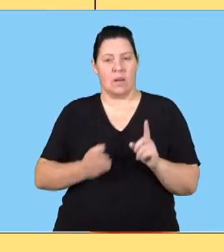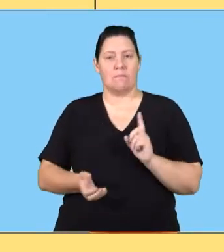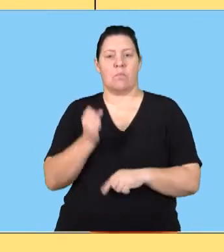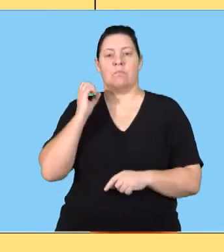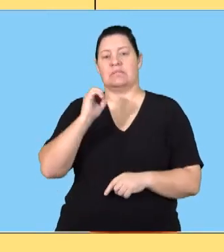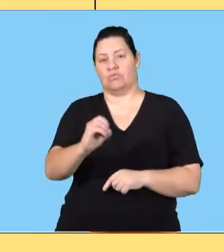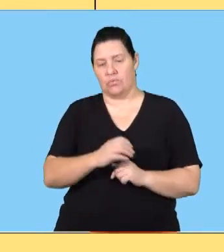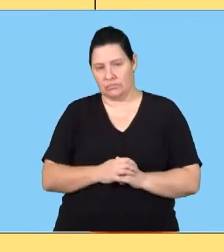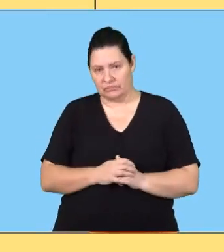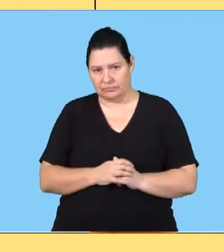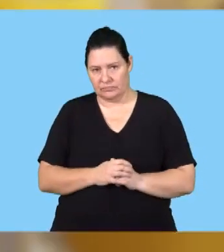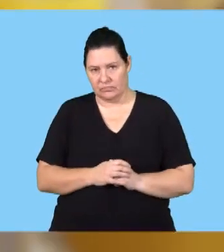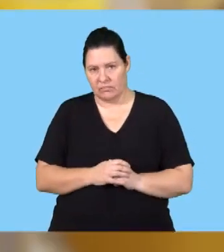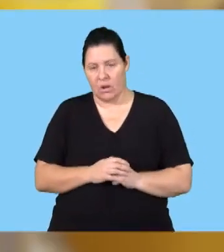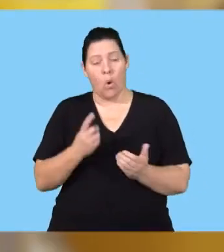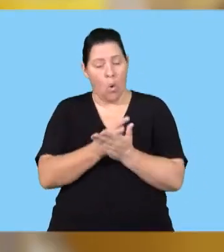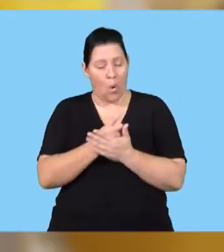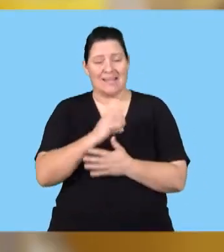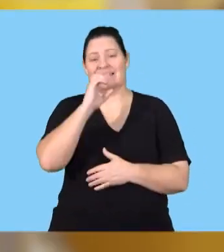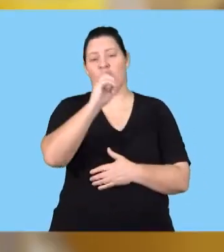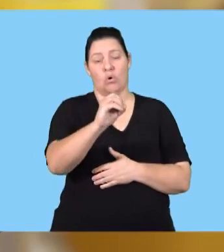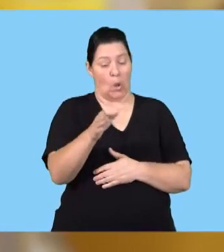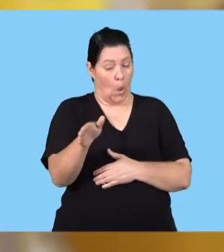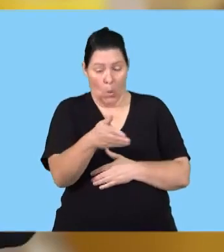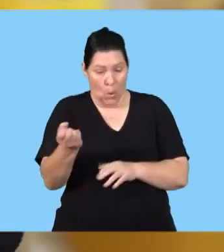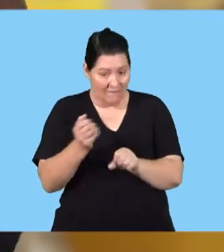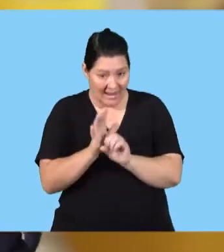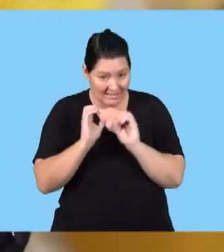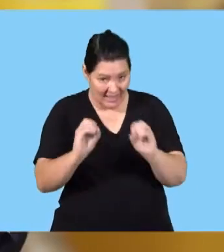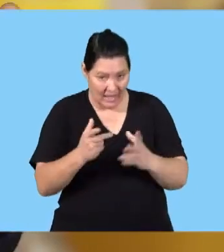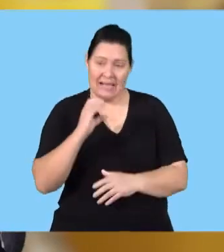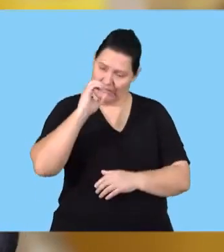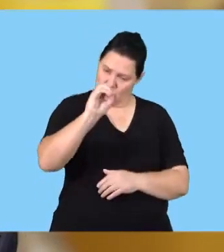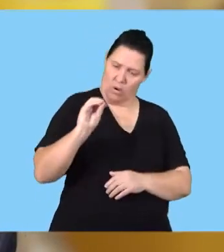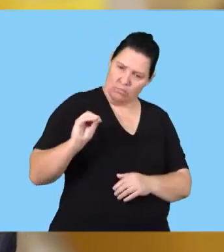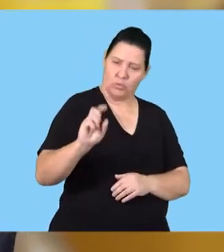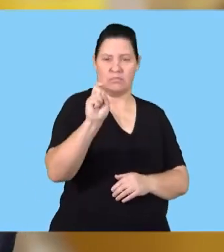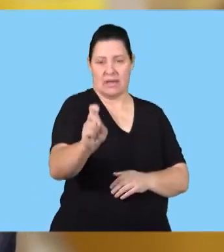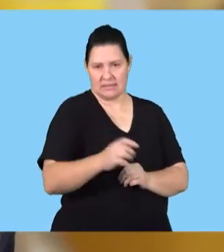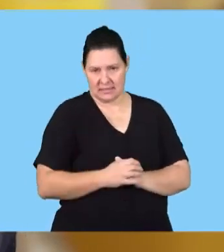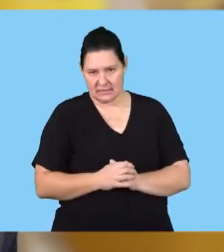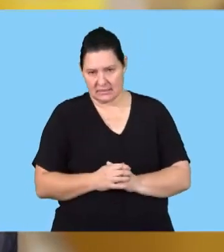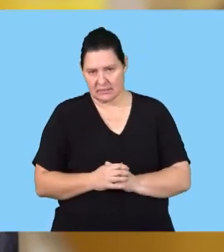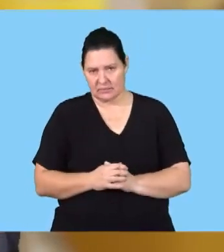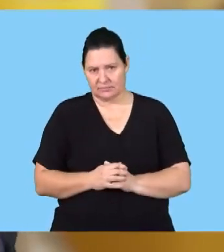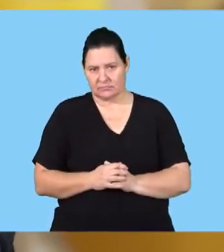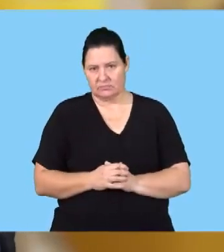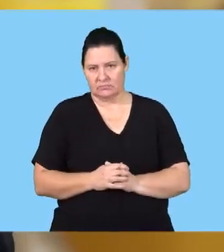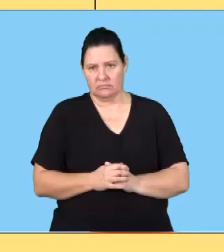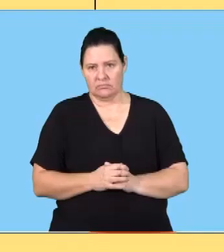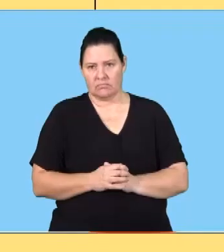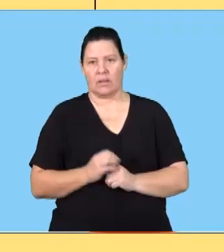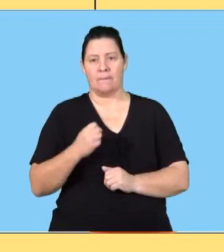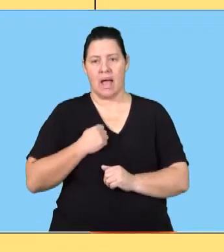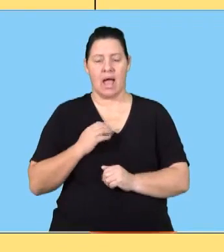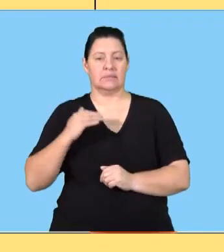find I have put 0. You should always put a 0 when there is no effect on any particular amount. And then you would find that on